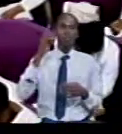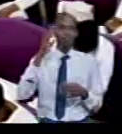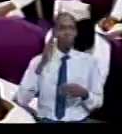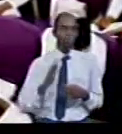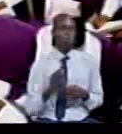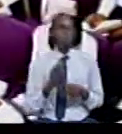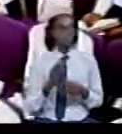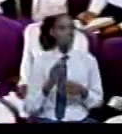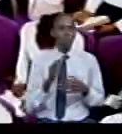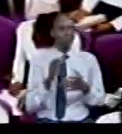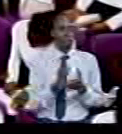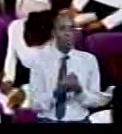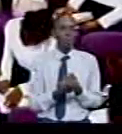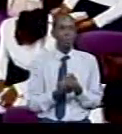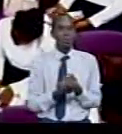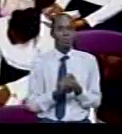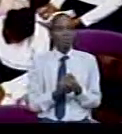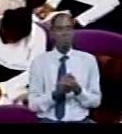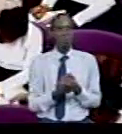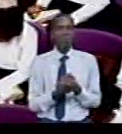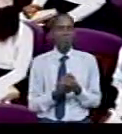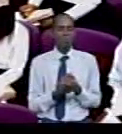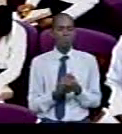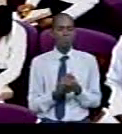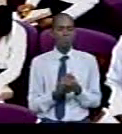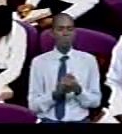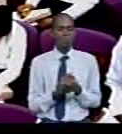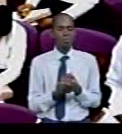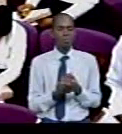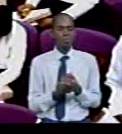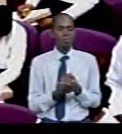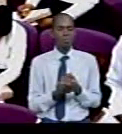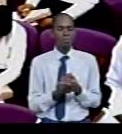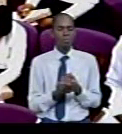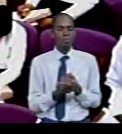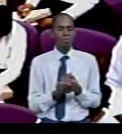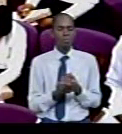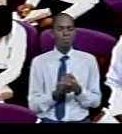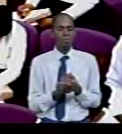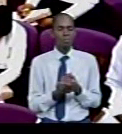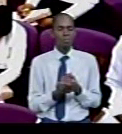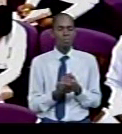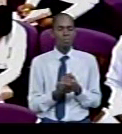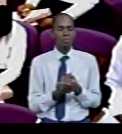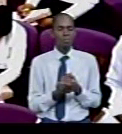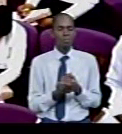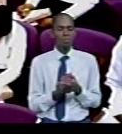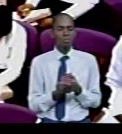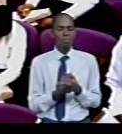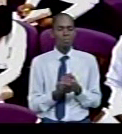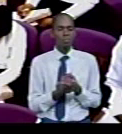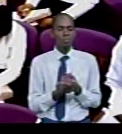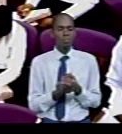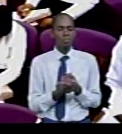Now all that heard him, young and old, all that heard him,